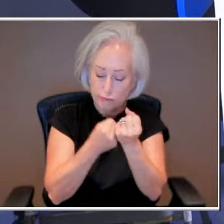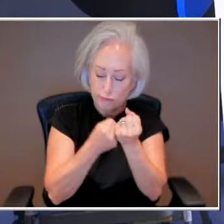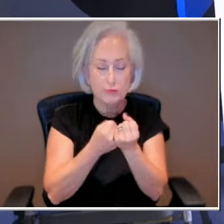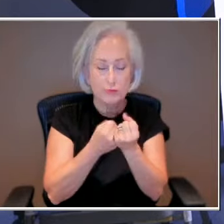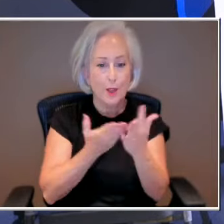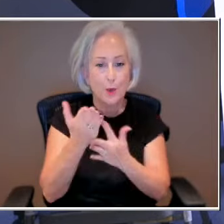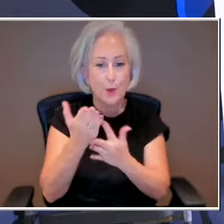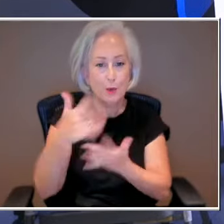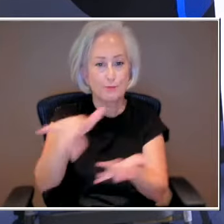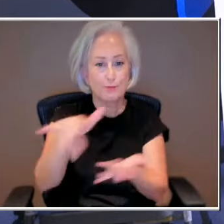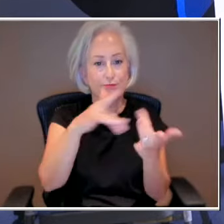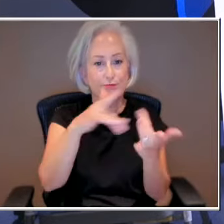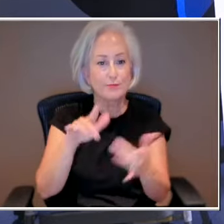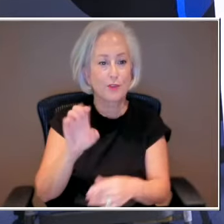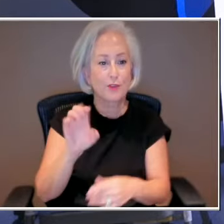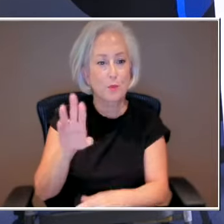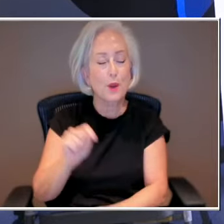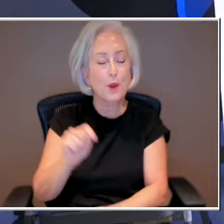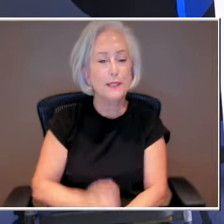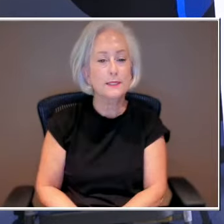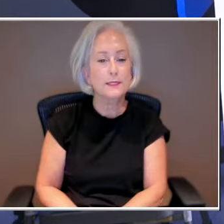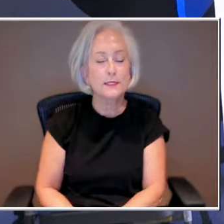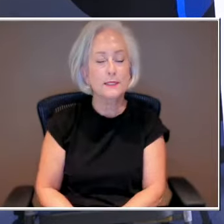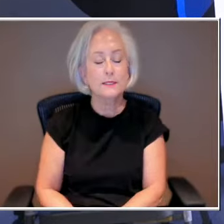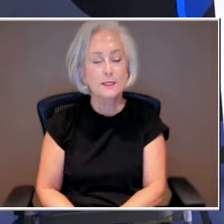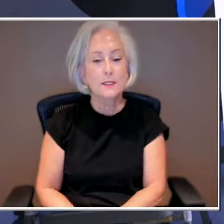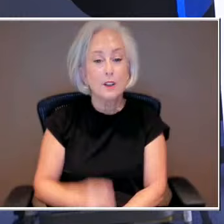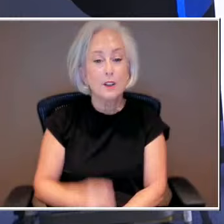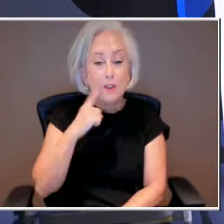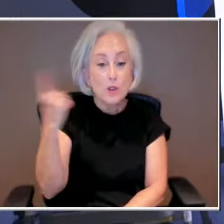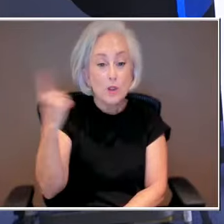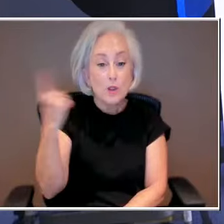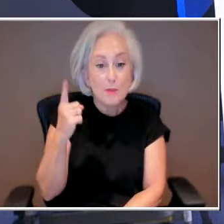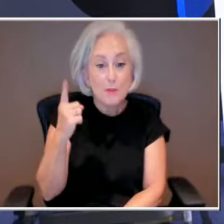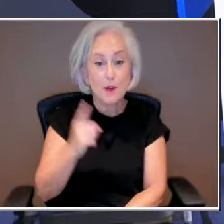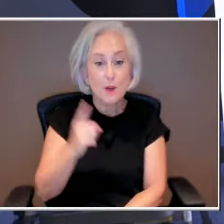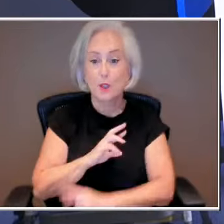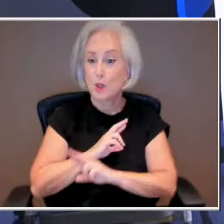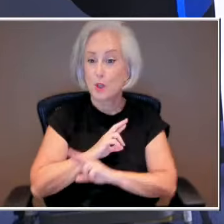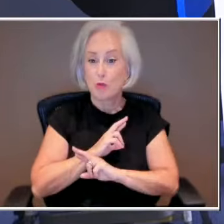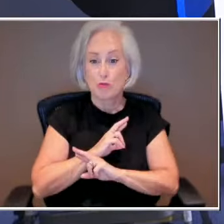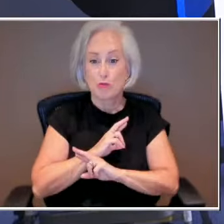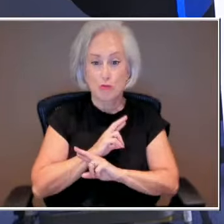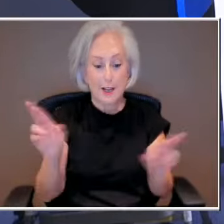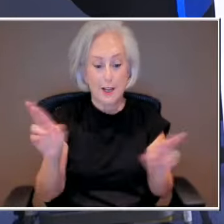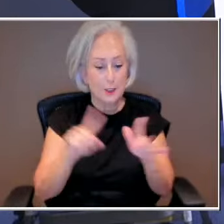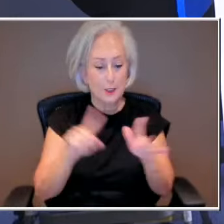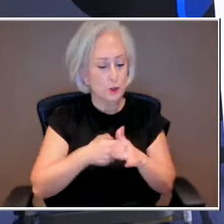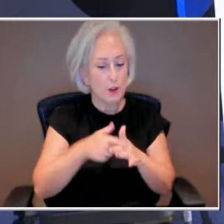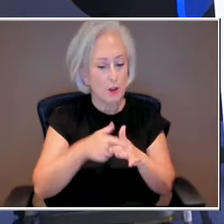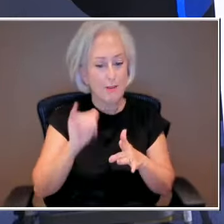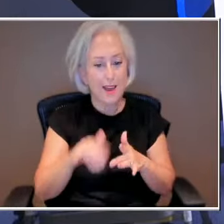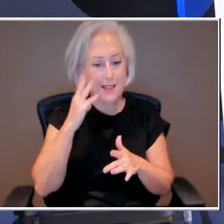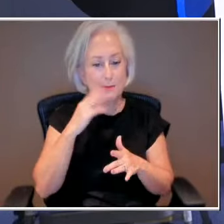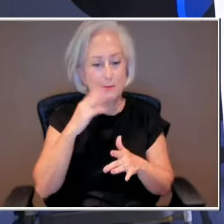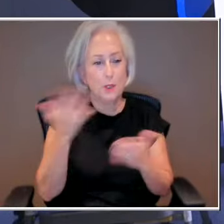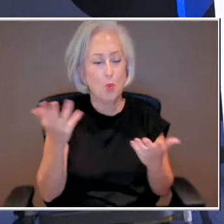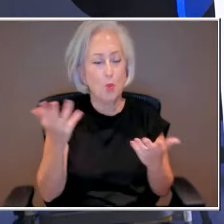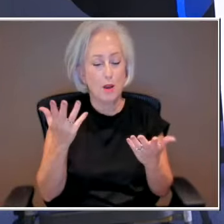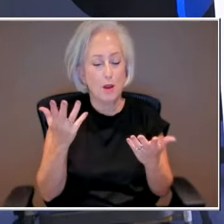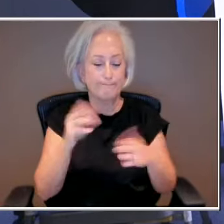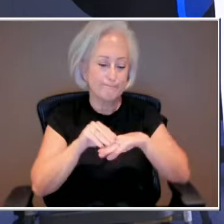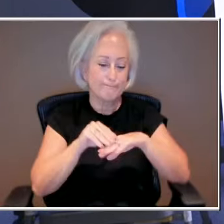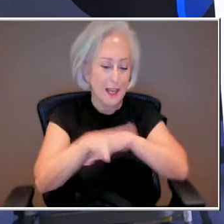What for someone who is about ready to go down this road with someone, what advice do you have for other caregivers? What could you tell